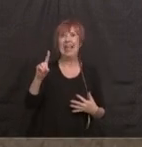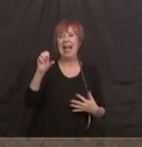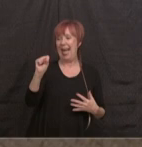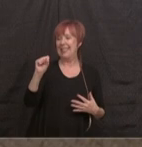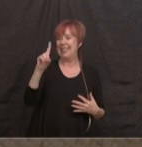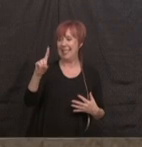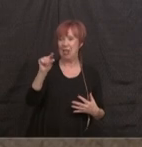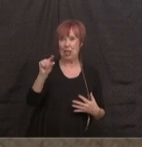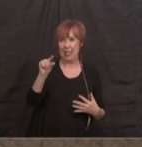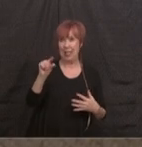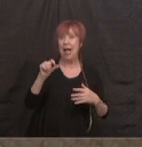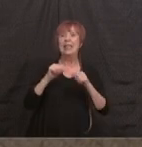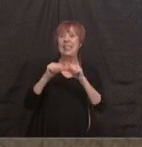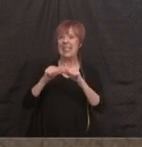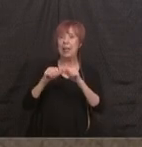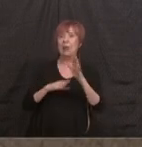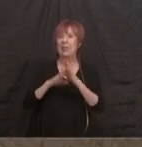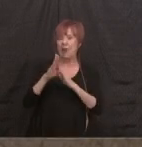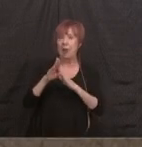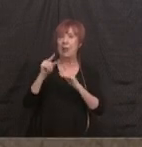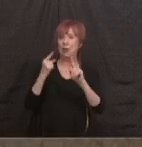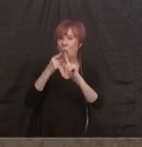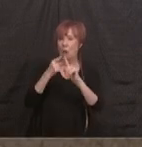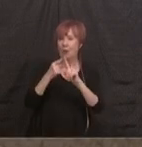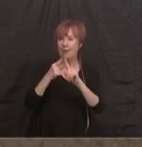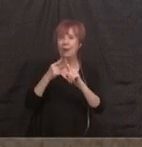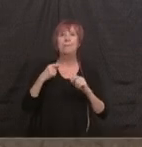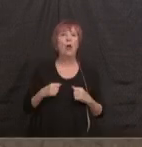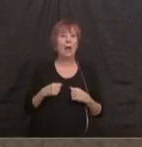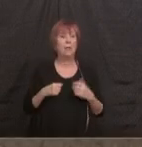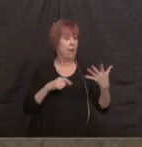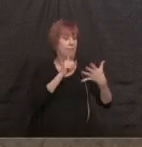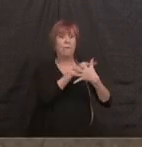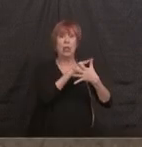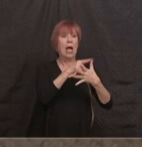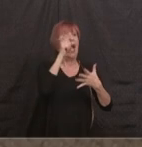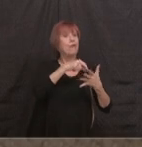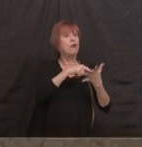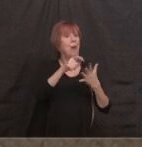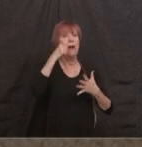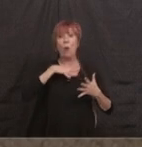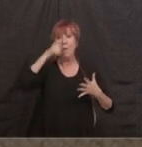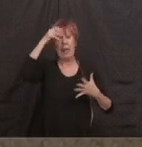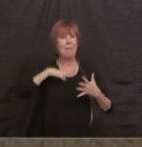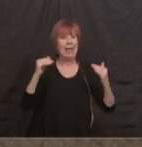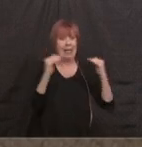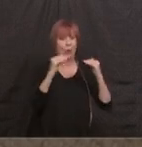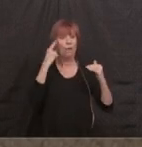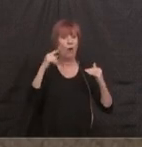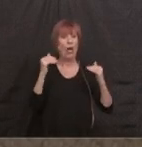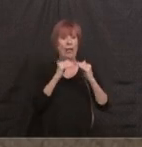the Sustainable Development Goal devoted to gender equality. The first is that you have to pay women and men equally for equal work,